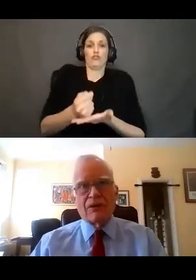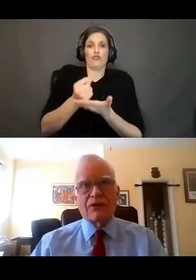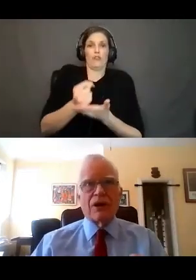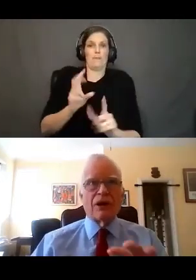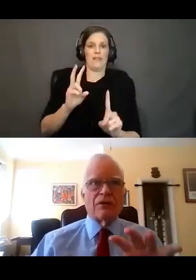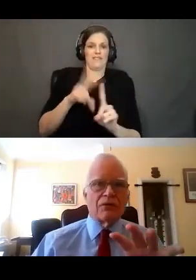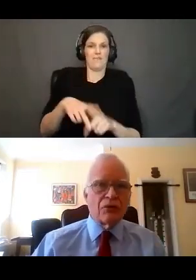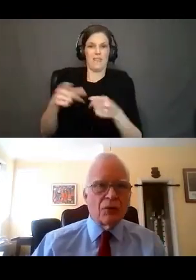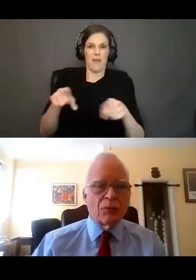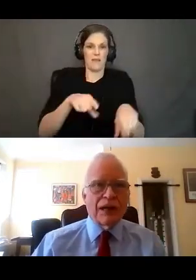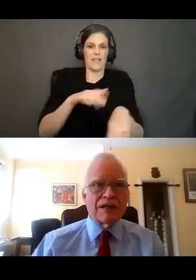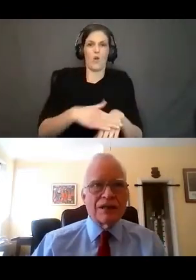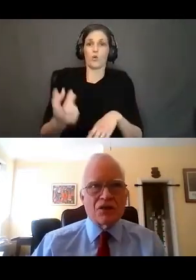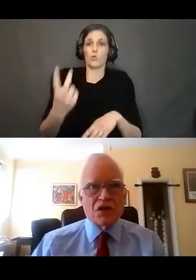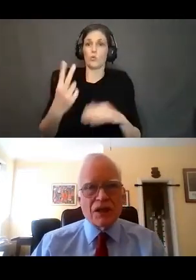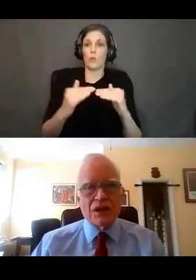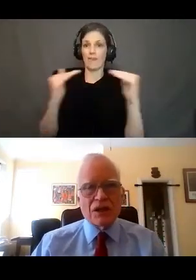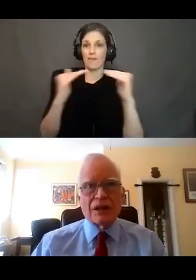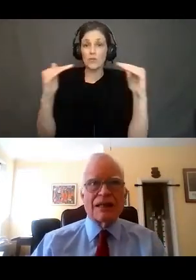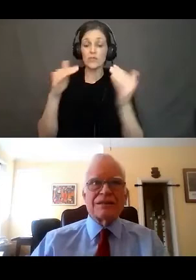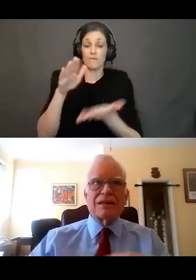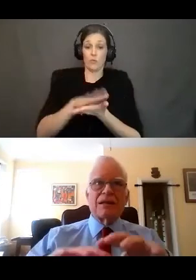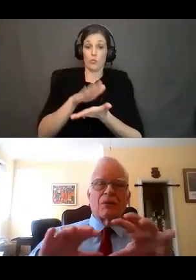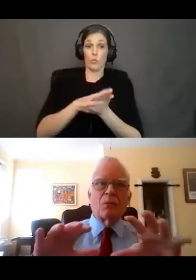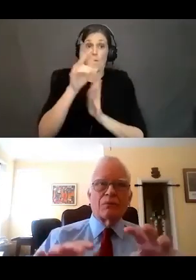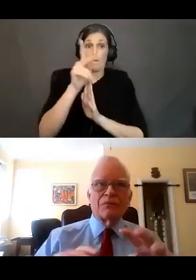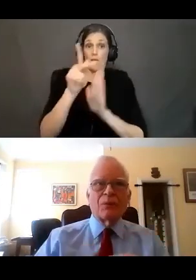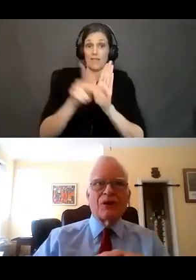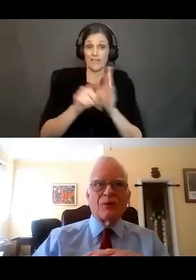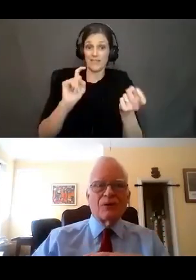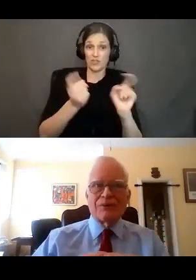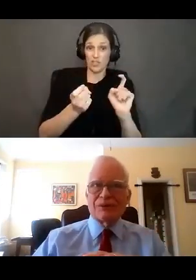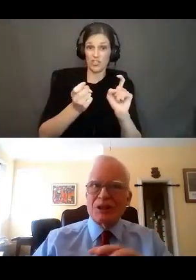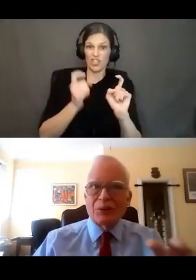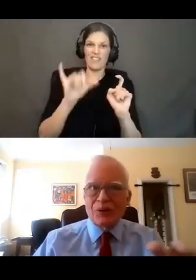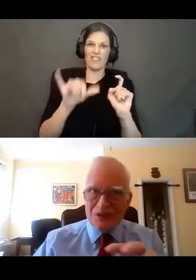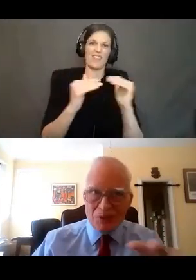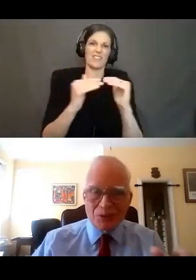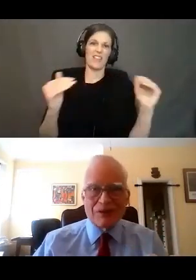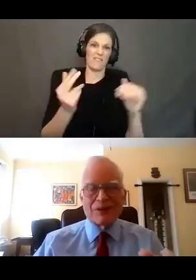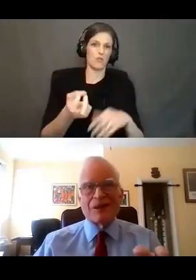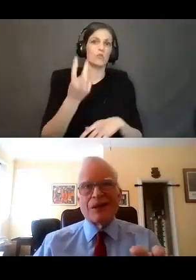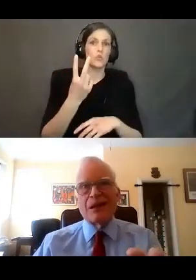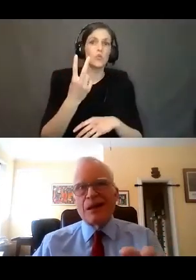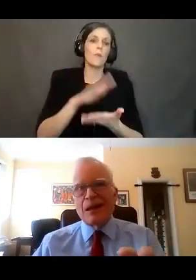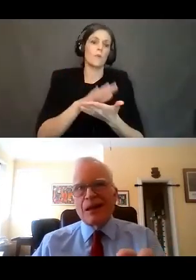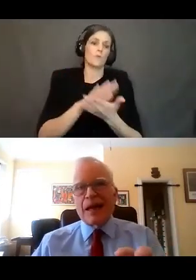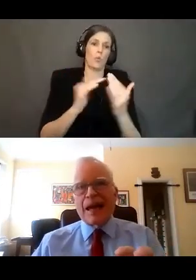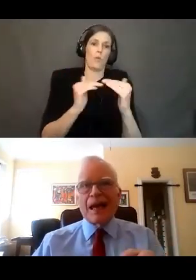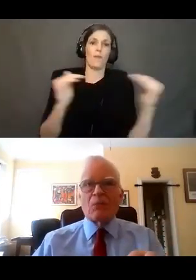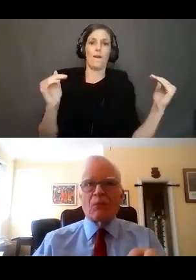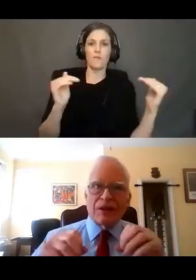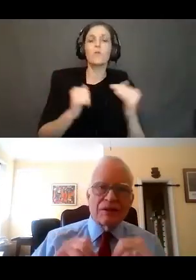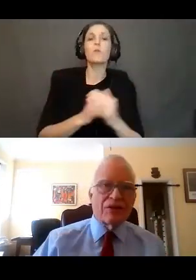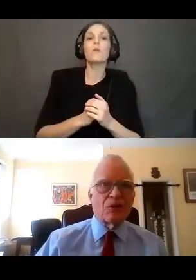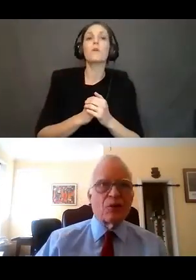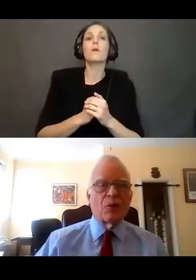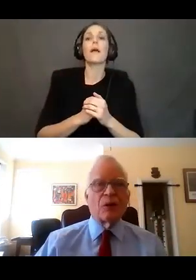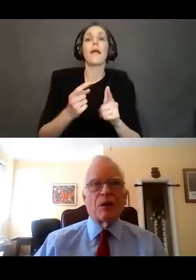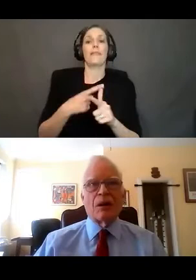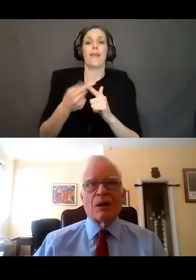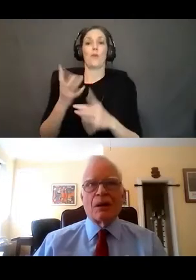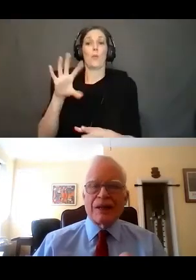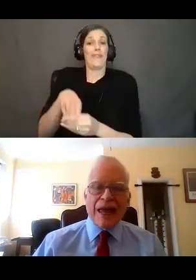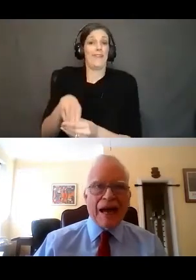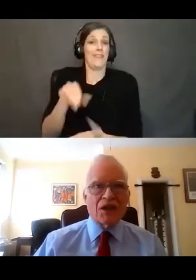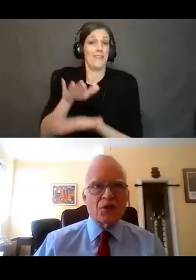2 levels. If school policy is changing, that's at level, we call it level 2, the school level. And within the